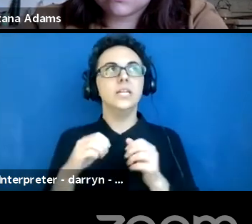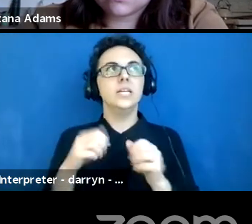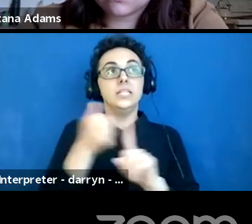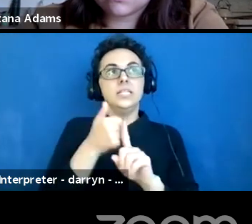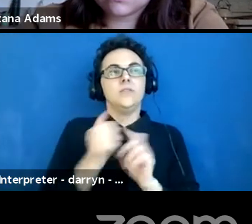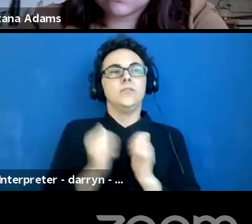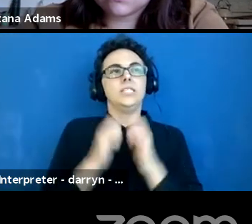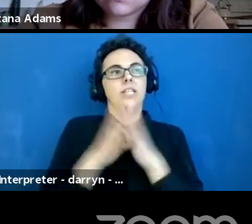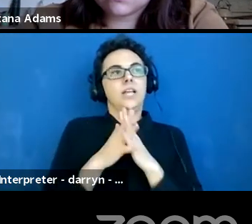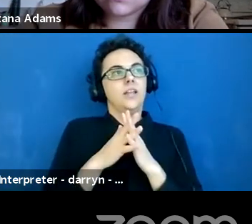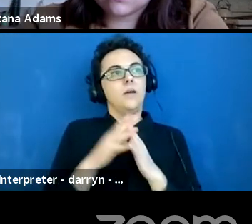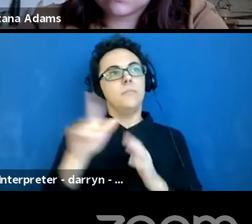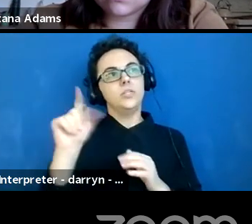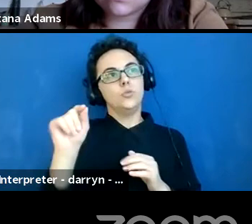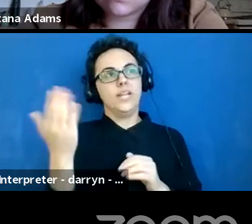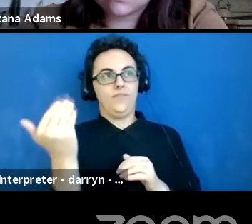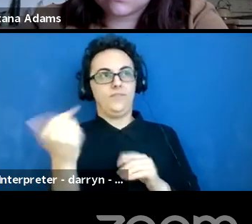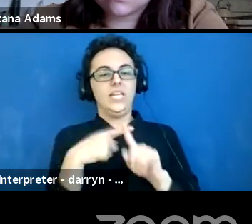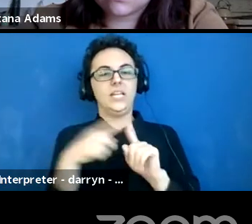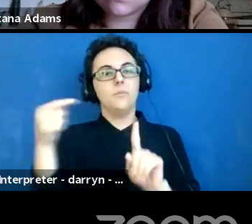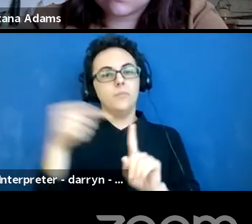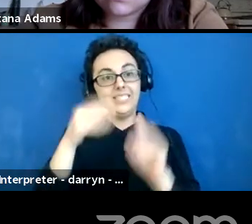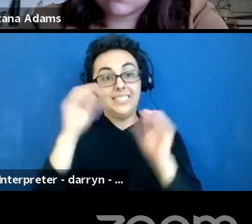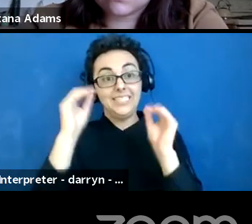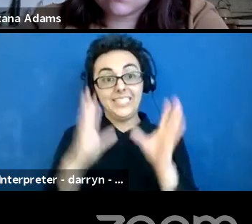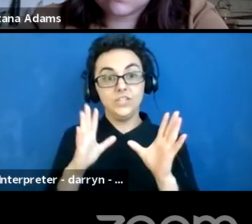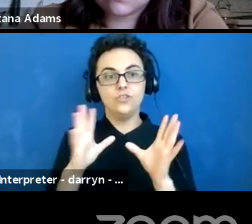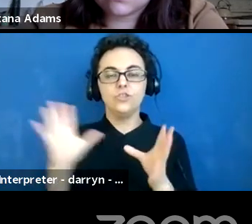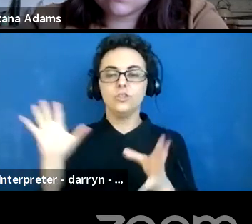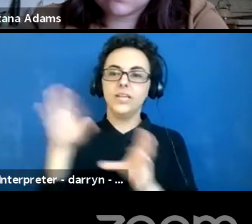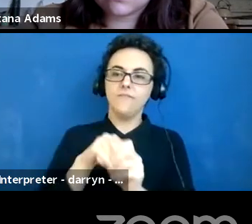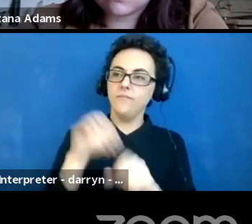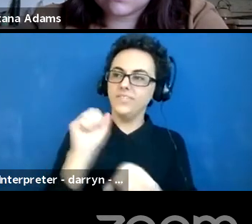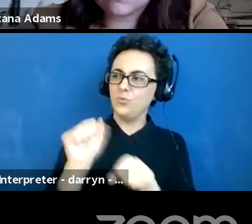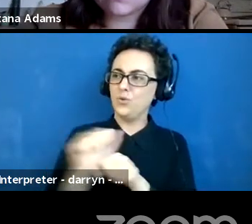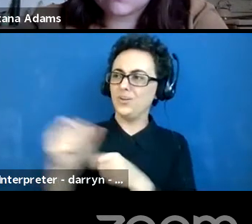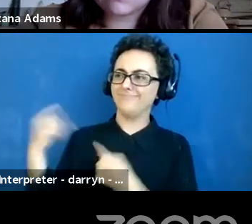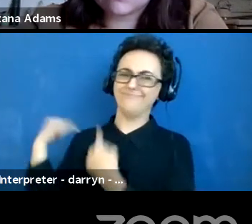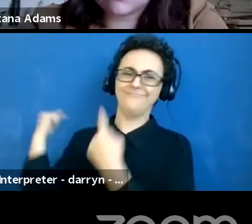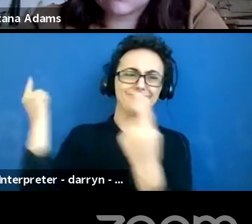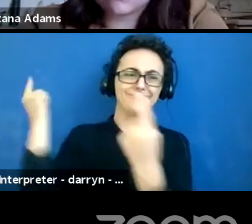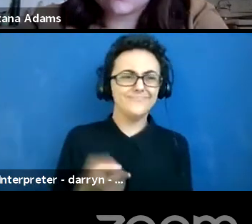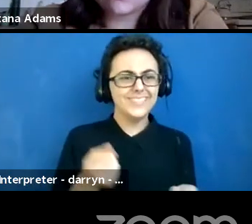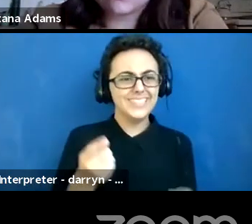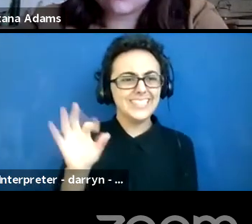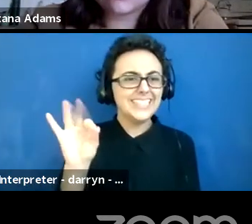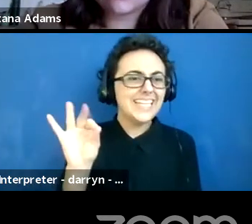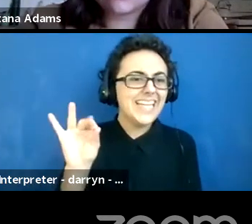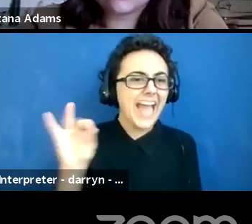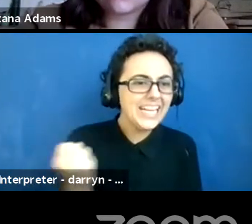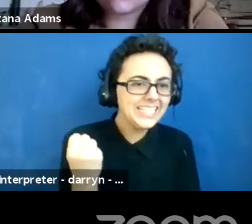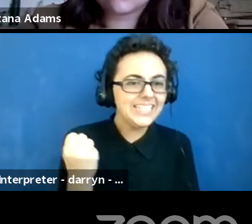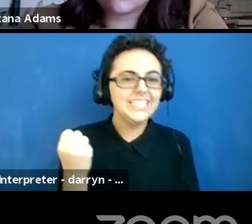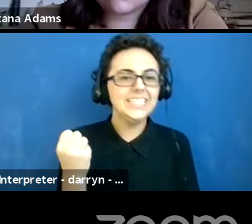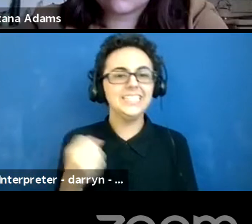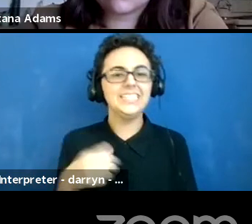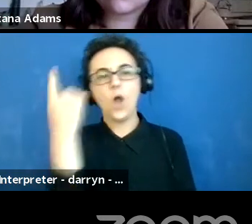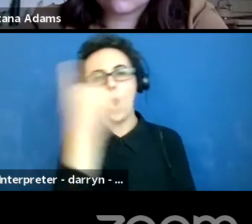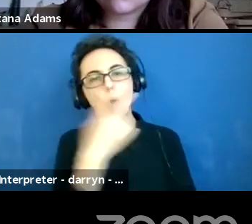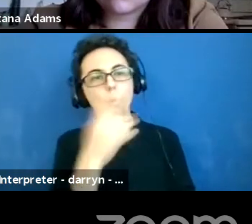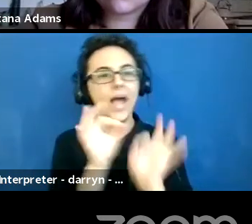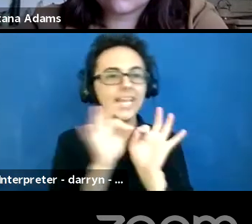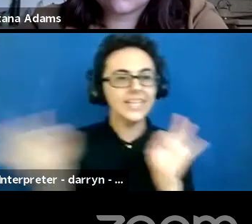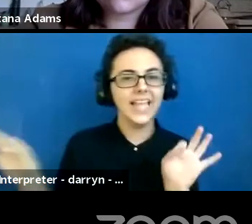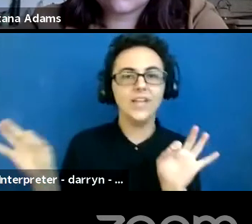but she's been doing the work at my university since like the 90s, like making Hawaiian language theater